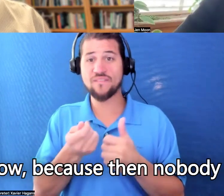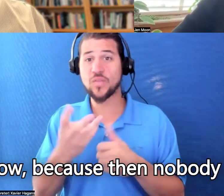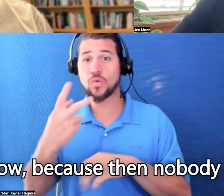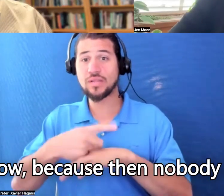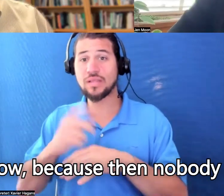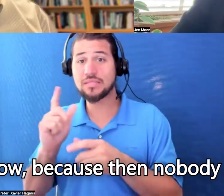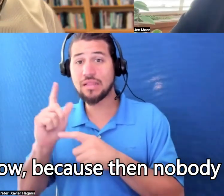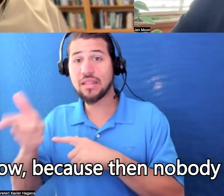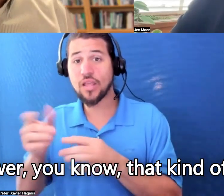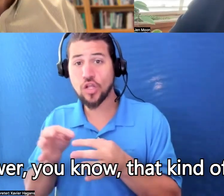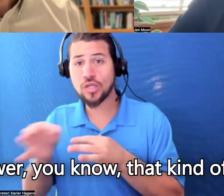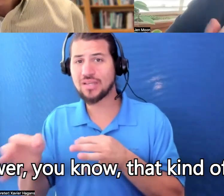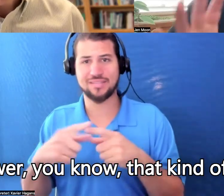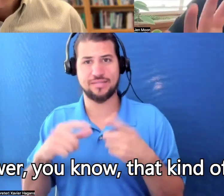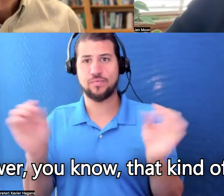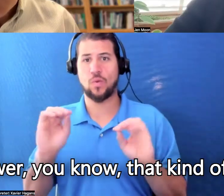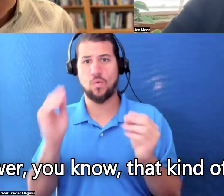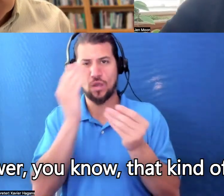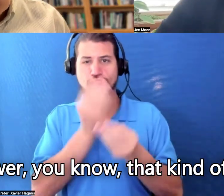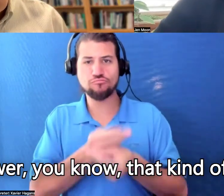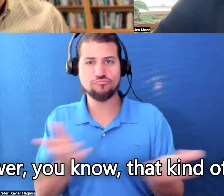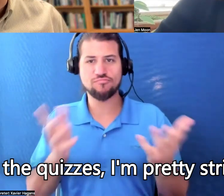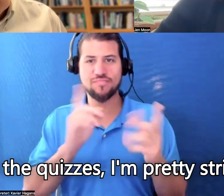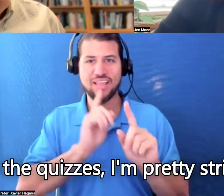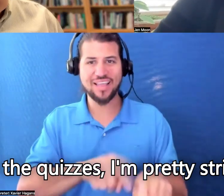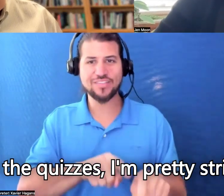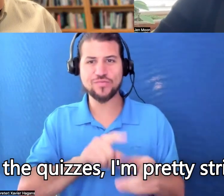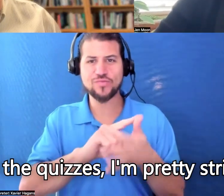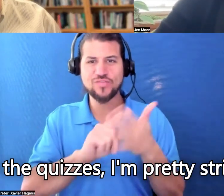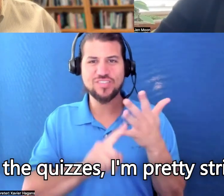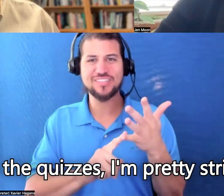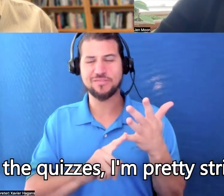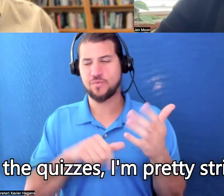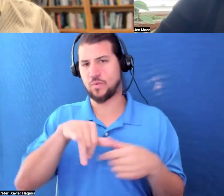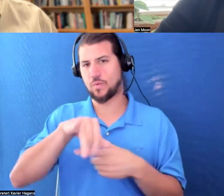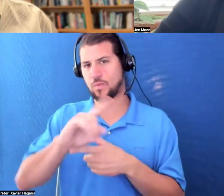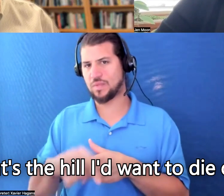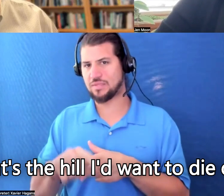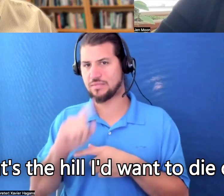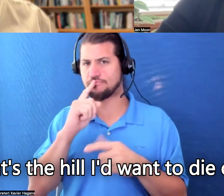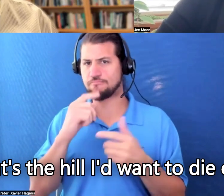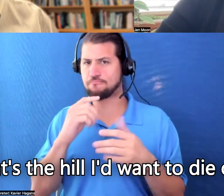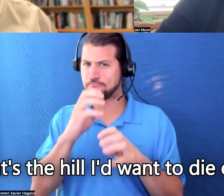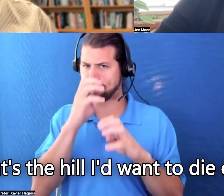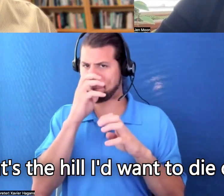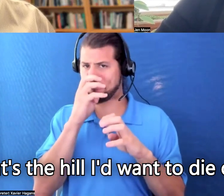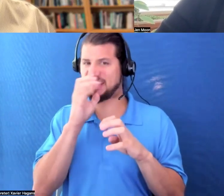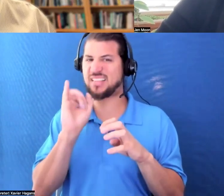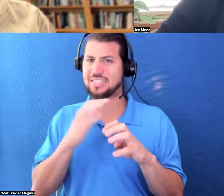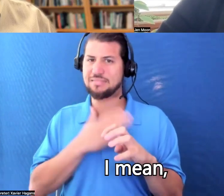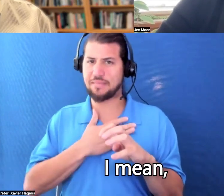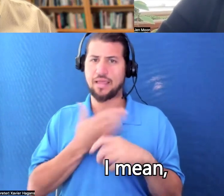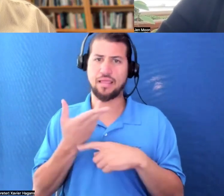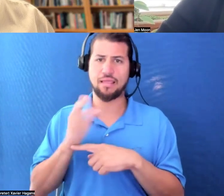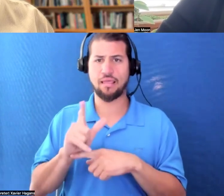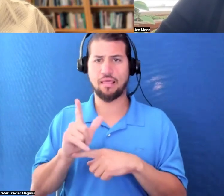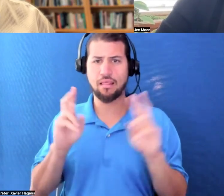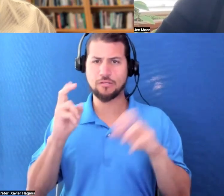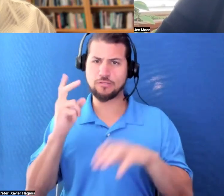and, Mhm. because then nobody gets the answer, that kind of thing. Right. So for the quizzes, I'm pretty strict about. That's the hill I'd want to die on there. I